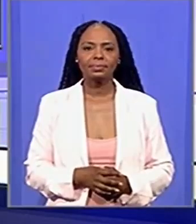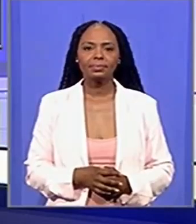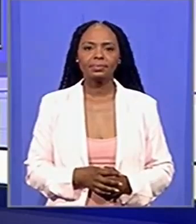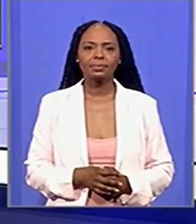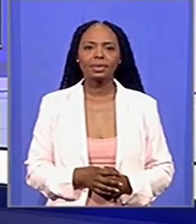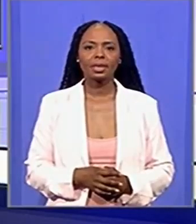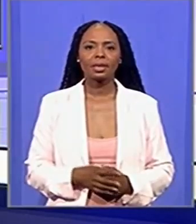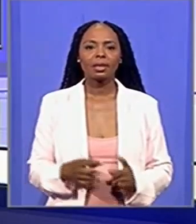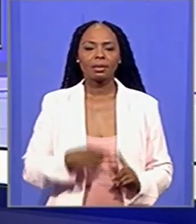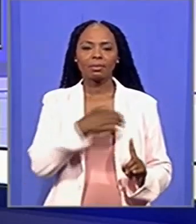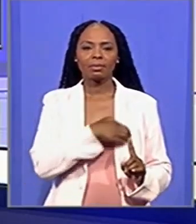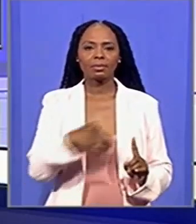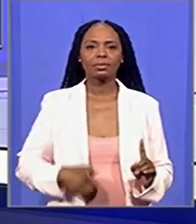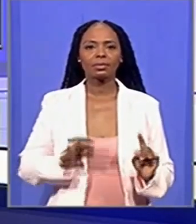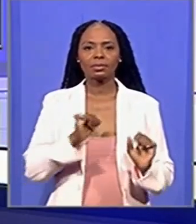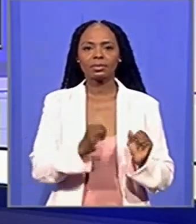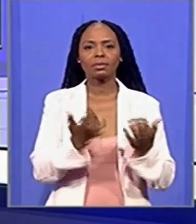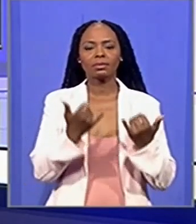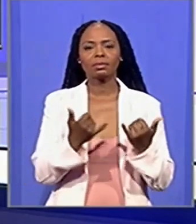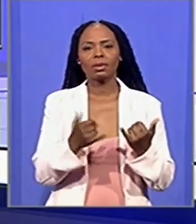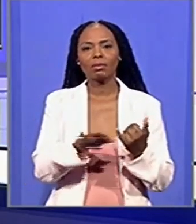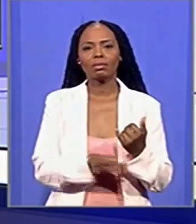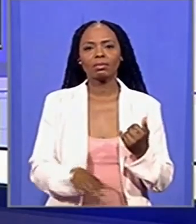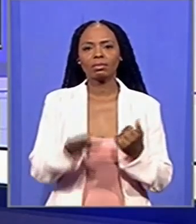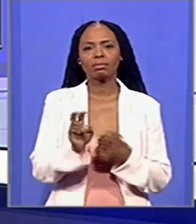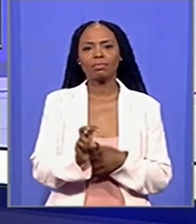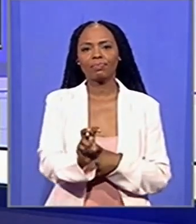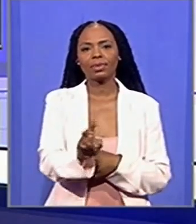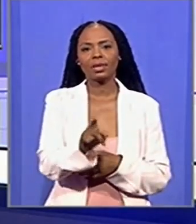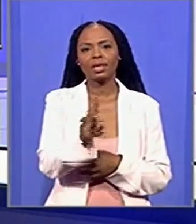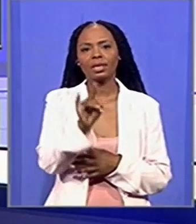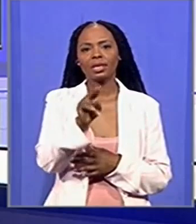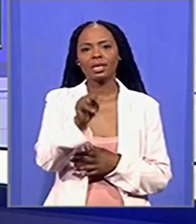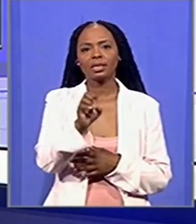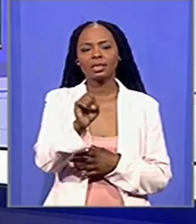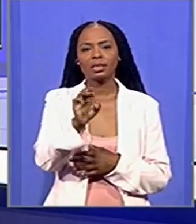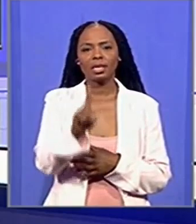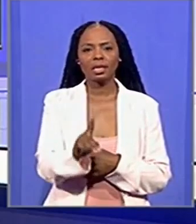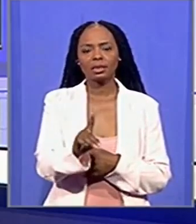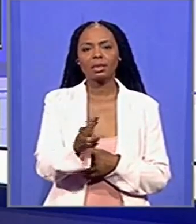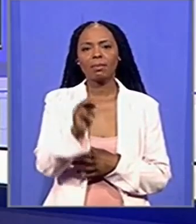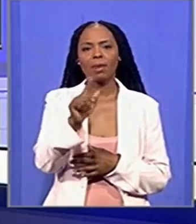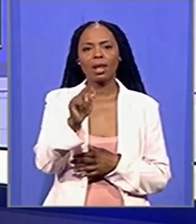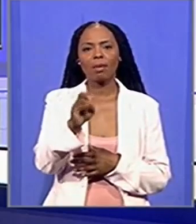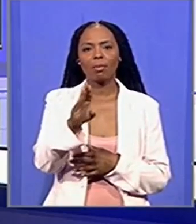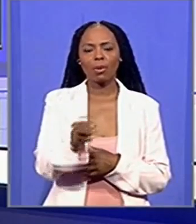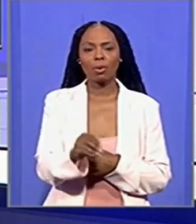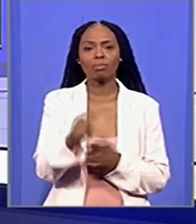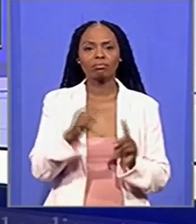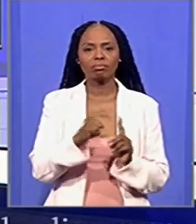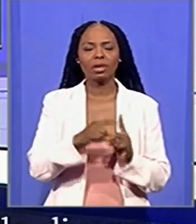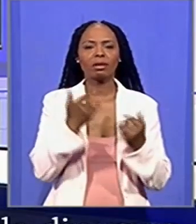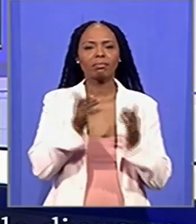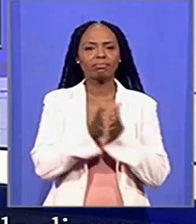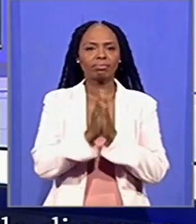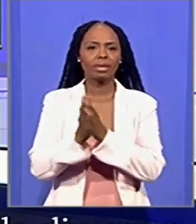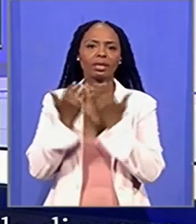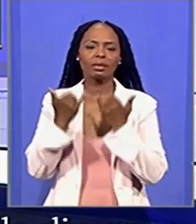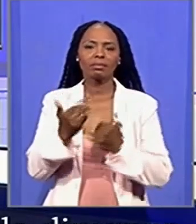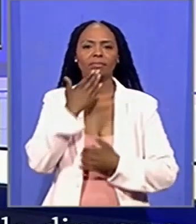Mopresidente wa boahlodi lekaleng la Gauteng la lekgotla la le phahameng la dinyewe Afrika Borwa Dunstan Mlambo o ipiletsa hore ho